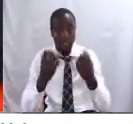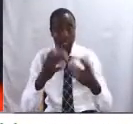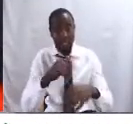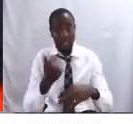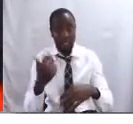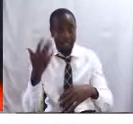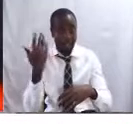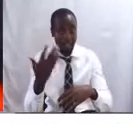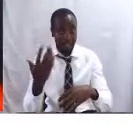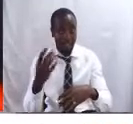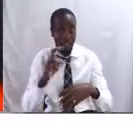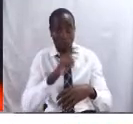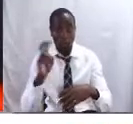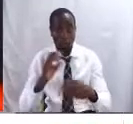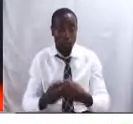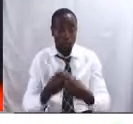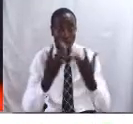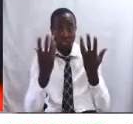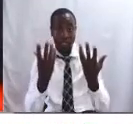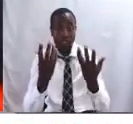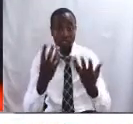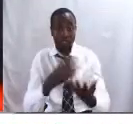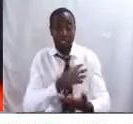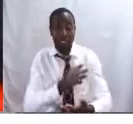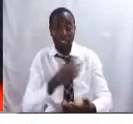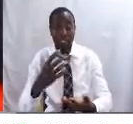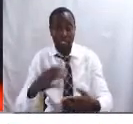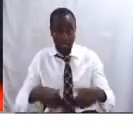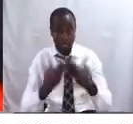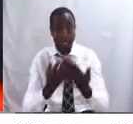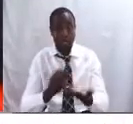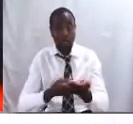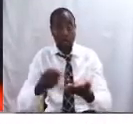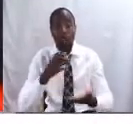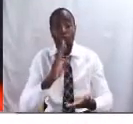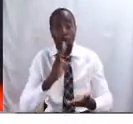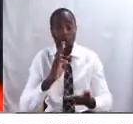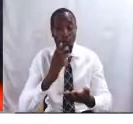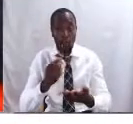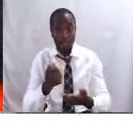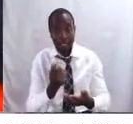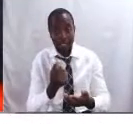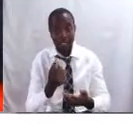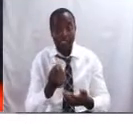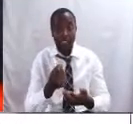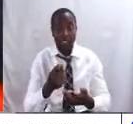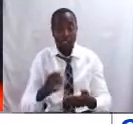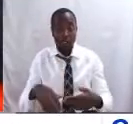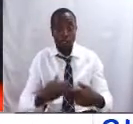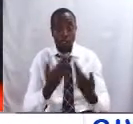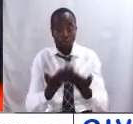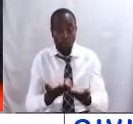especially looking for miracles and prosperity. We are given holy waters. We are given seeds. We are asked to offer